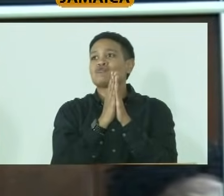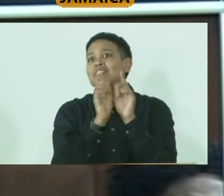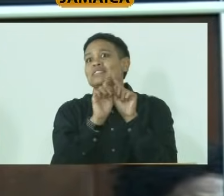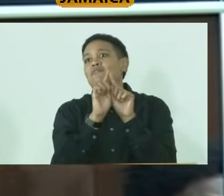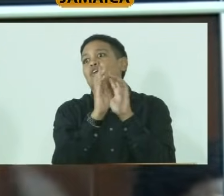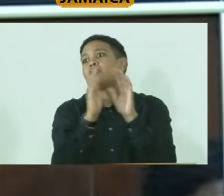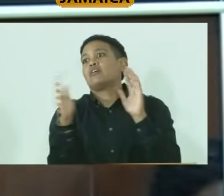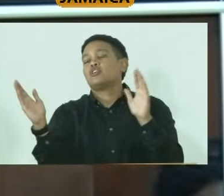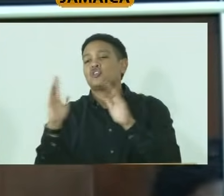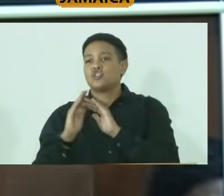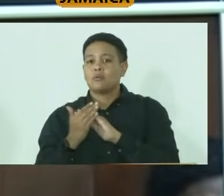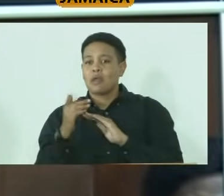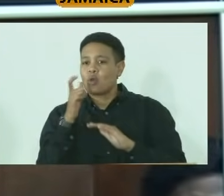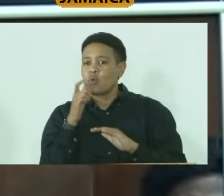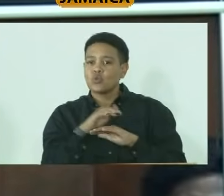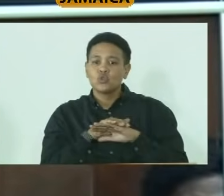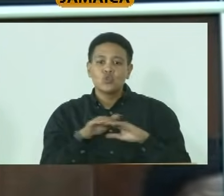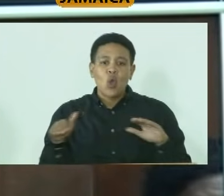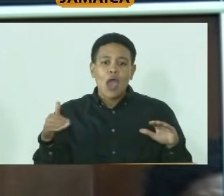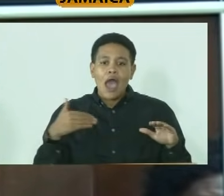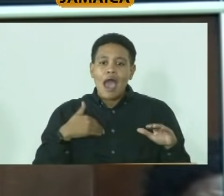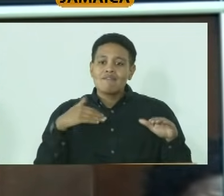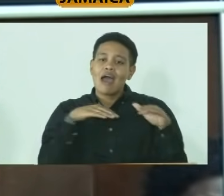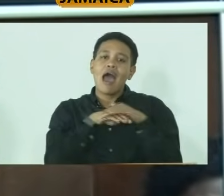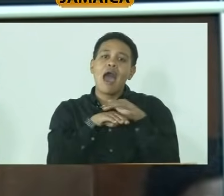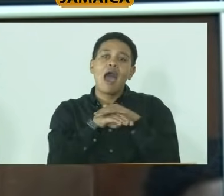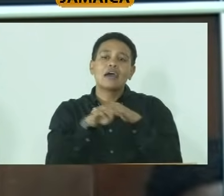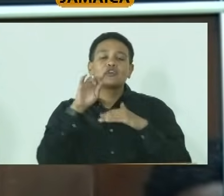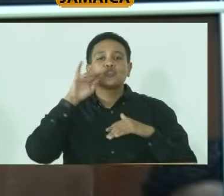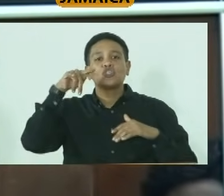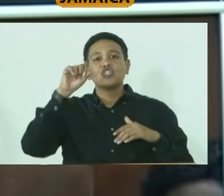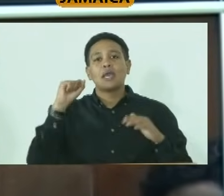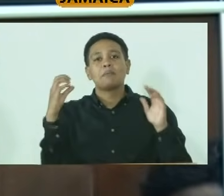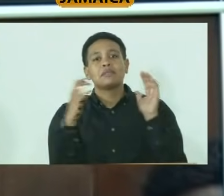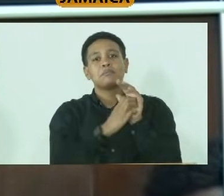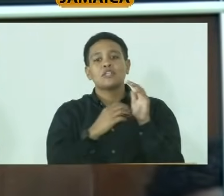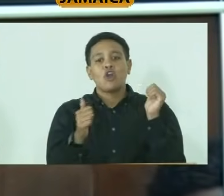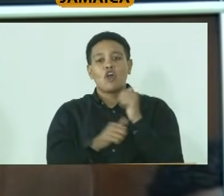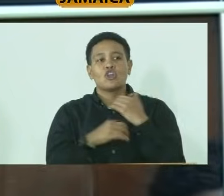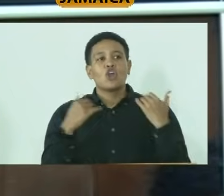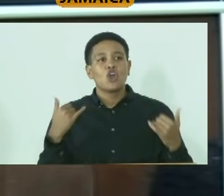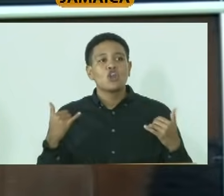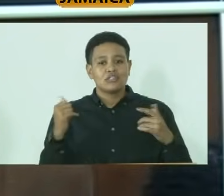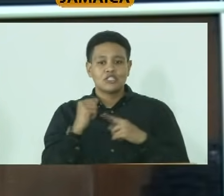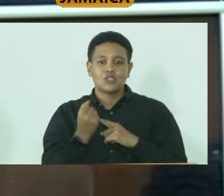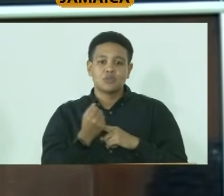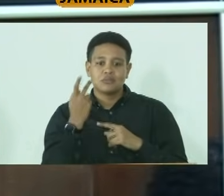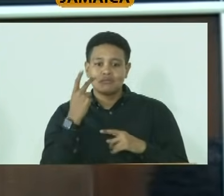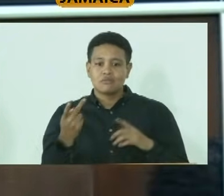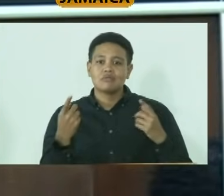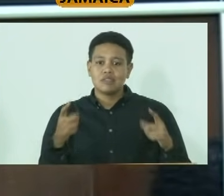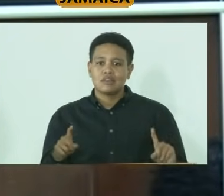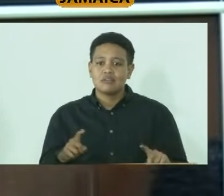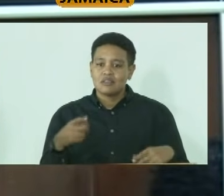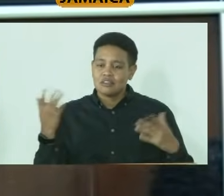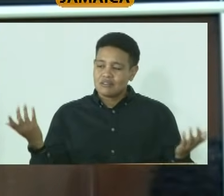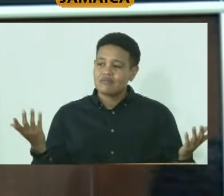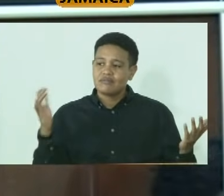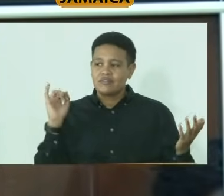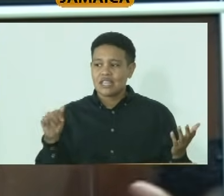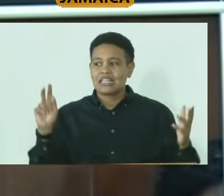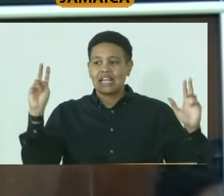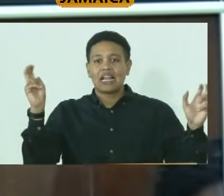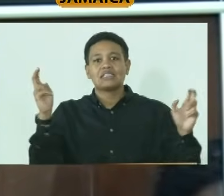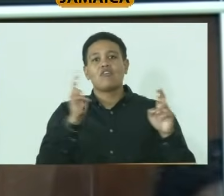Jamaicans who do not have access to a GPS meter under the current circumstances. Yeah. And so they are classified